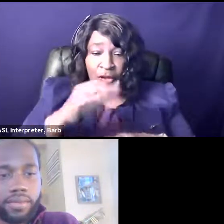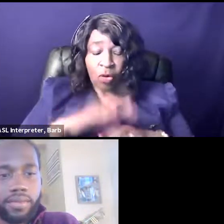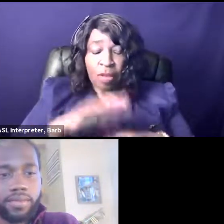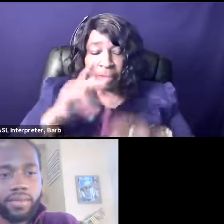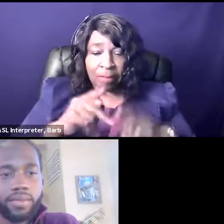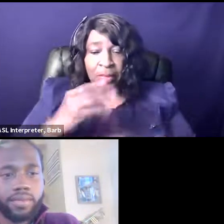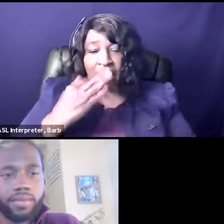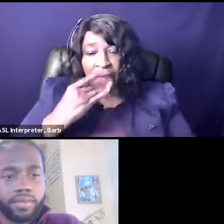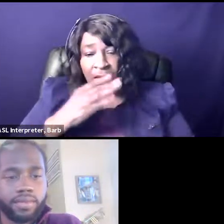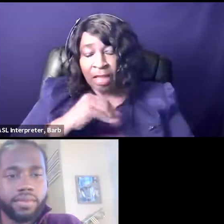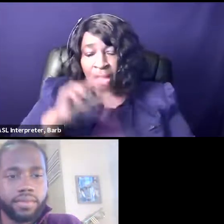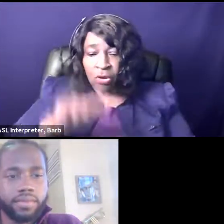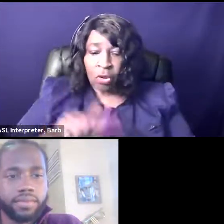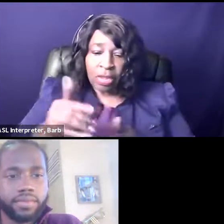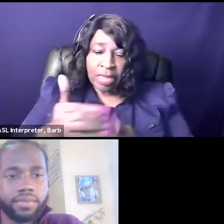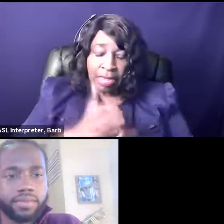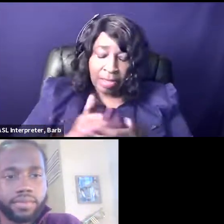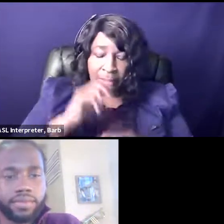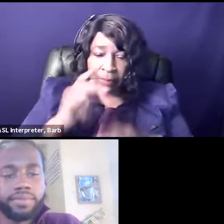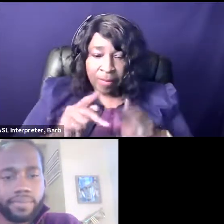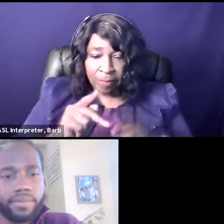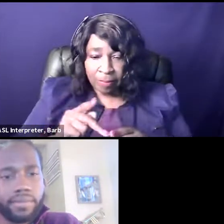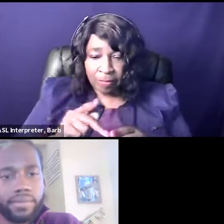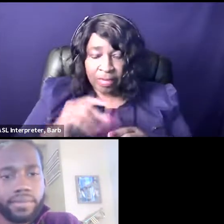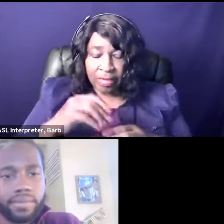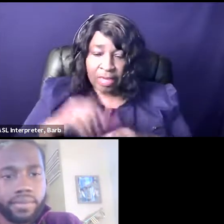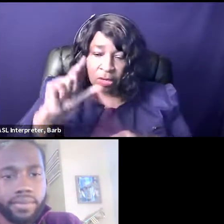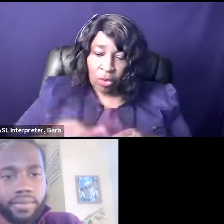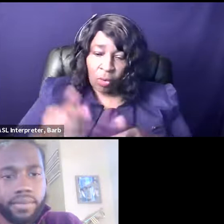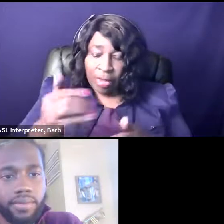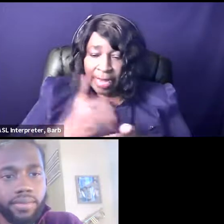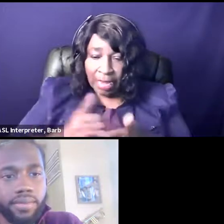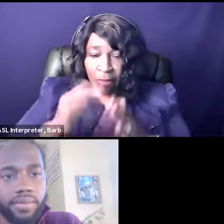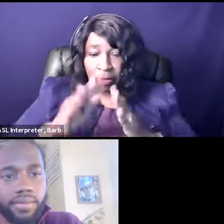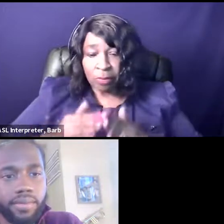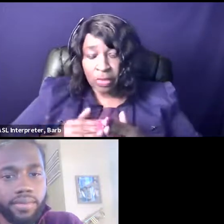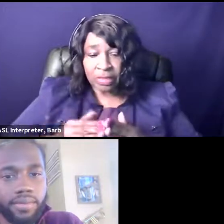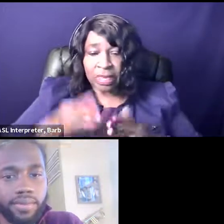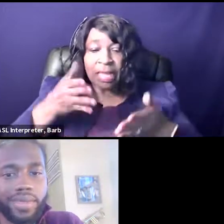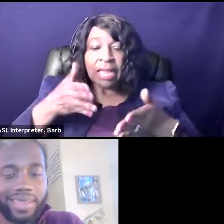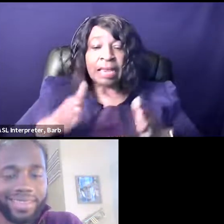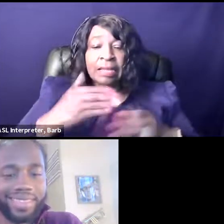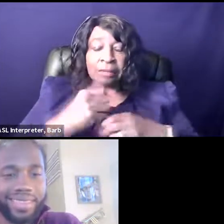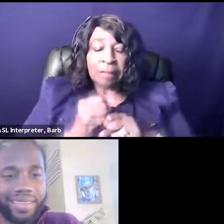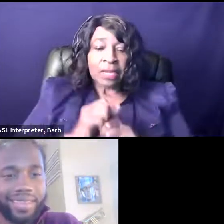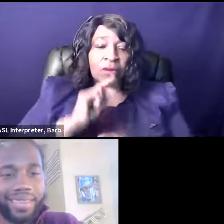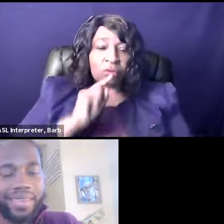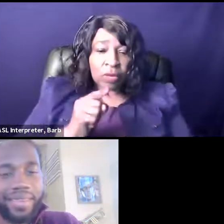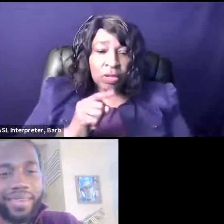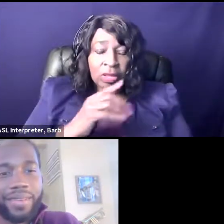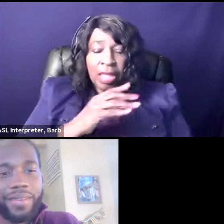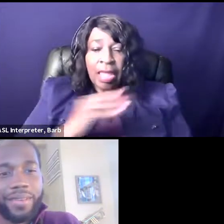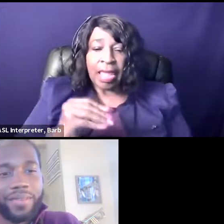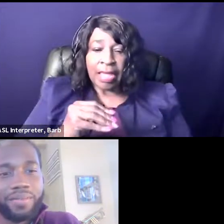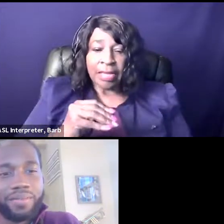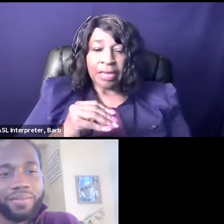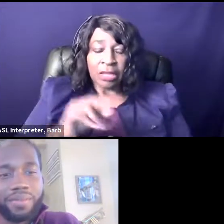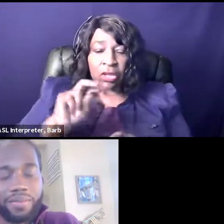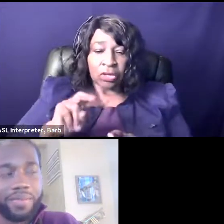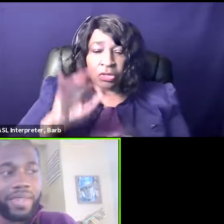low-income people, other disadvantaged communities. So let's make it real and let's address it, from that